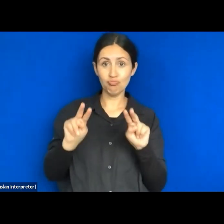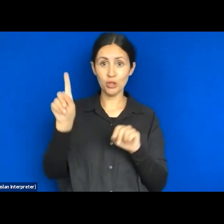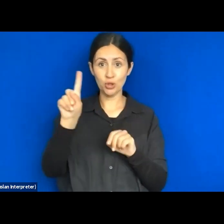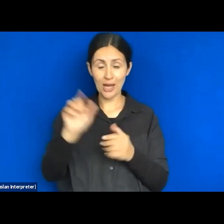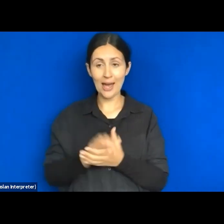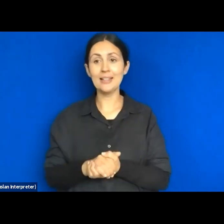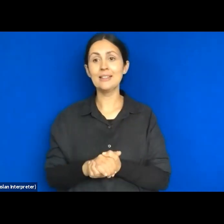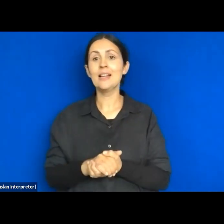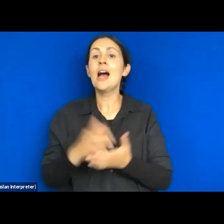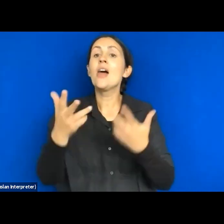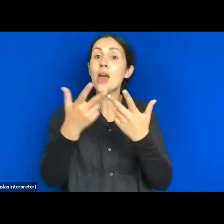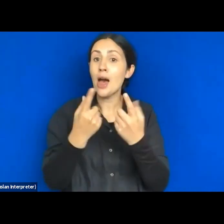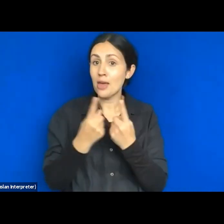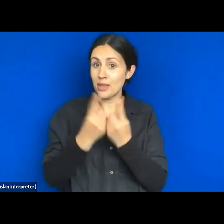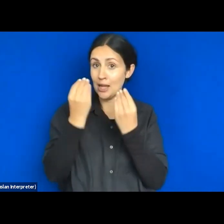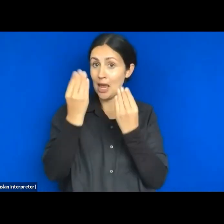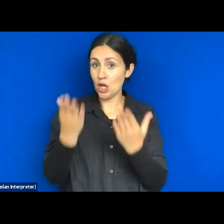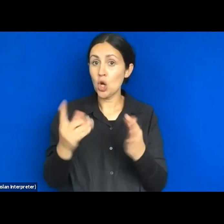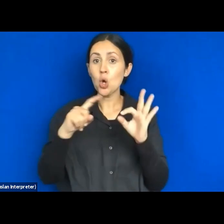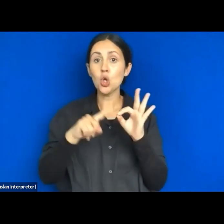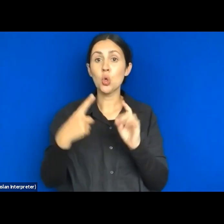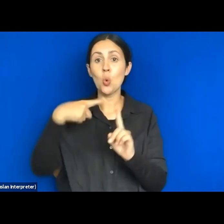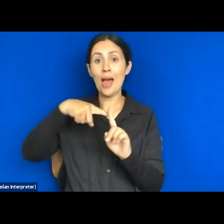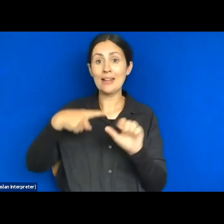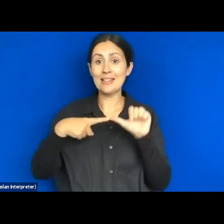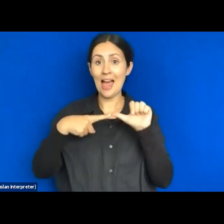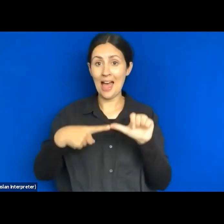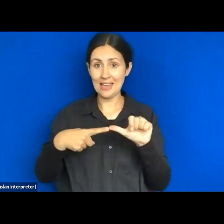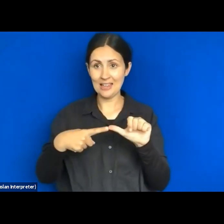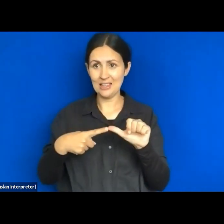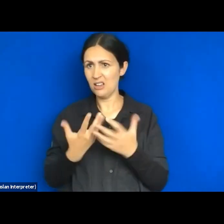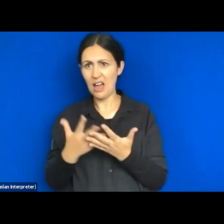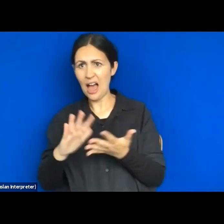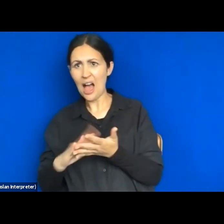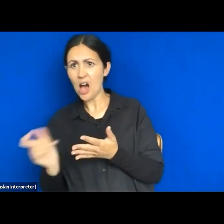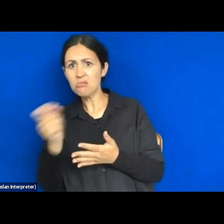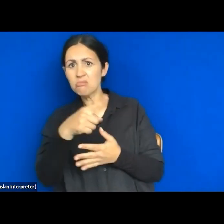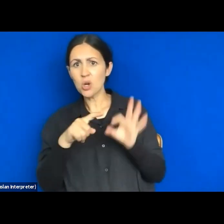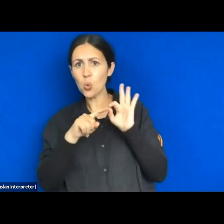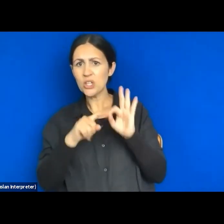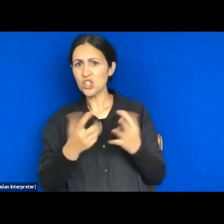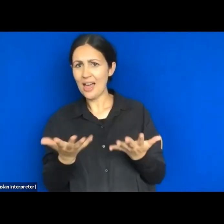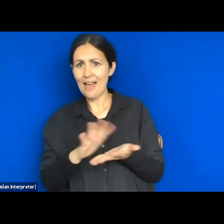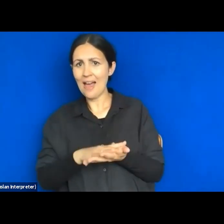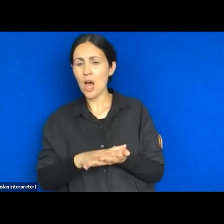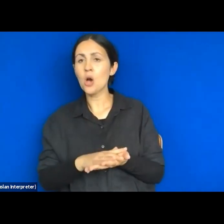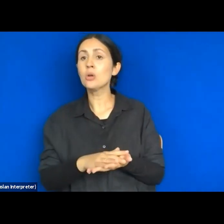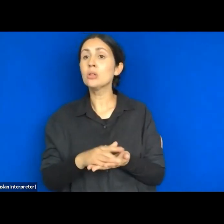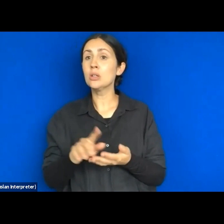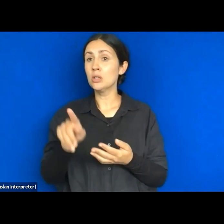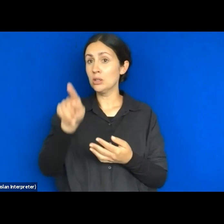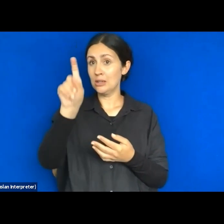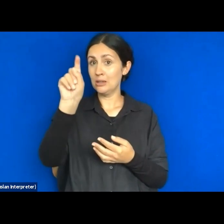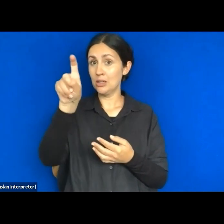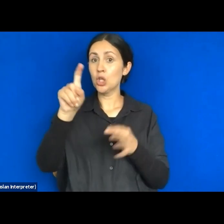to talk about is the Q&As. In terms of putting in questions, if you could use the Q&A and not the